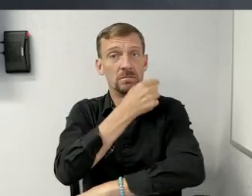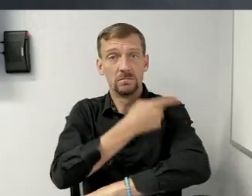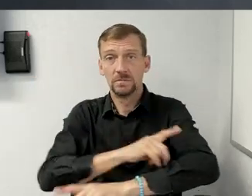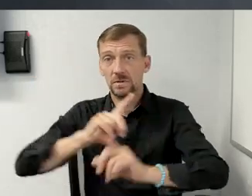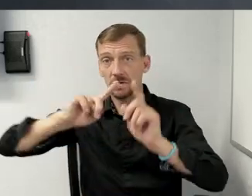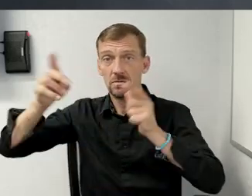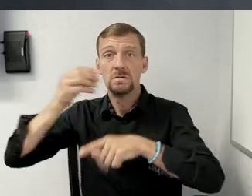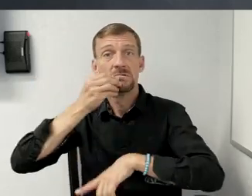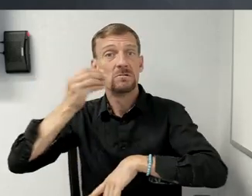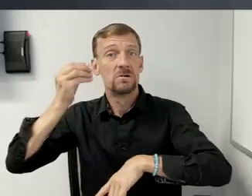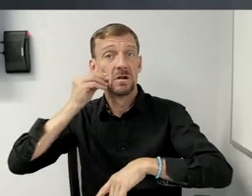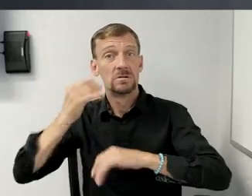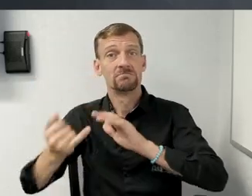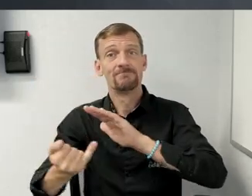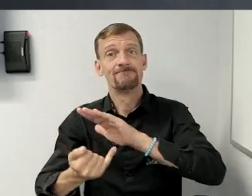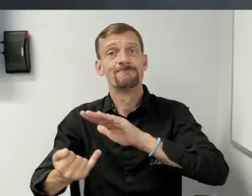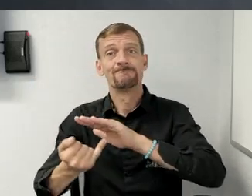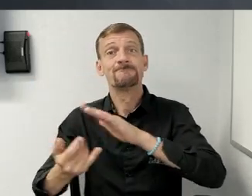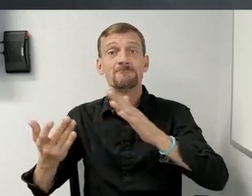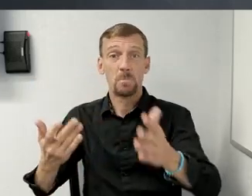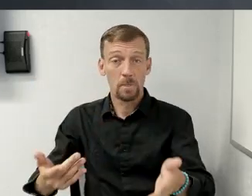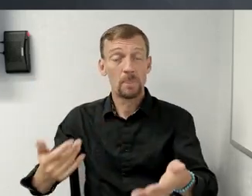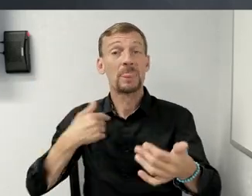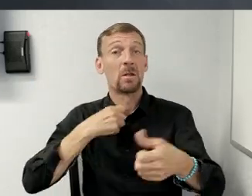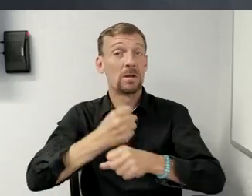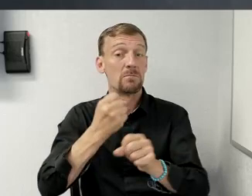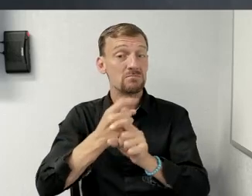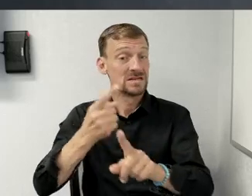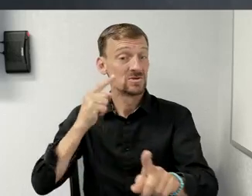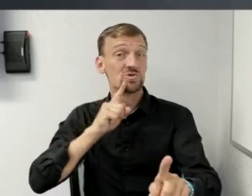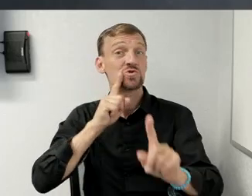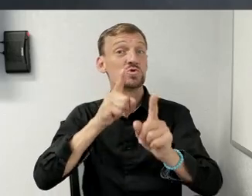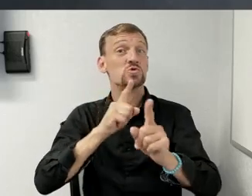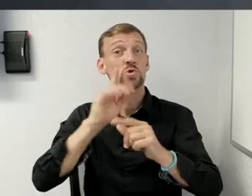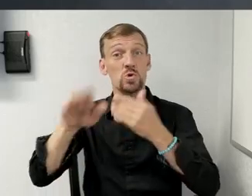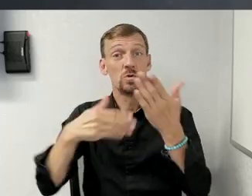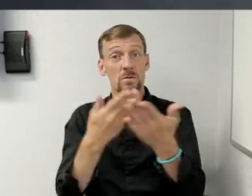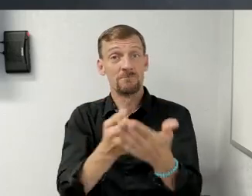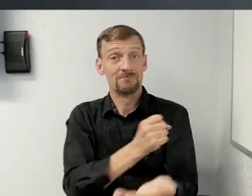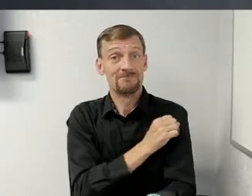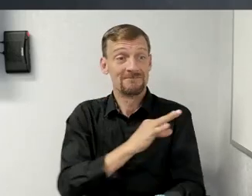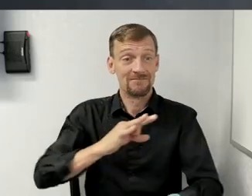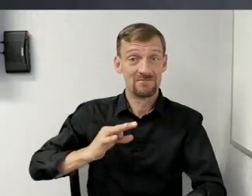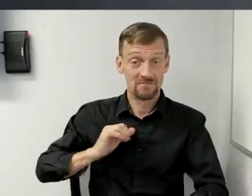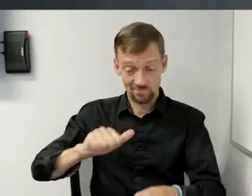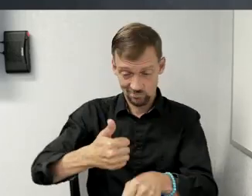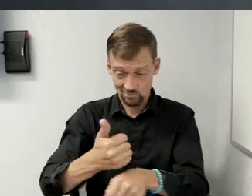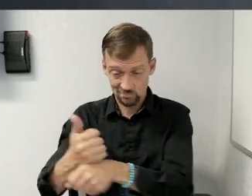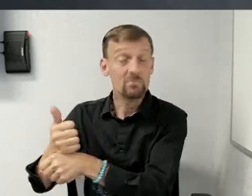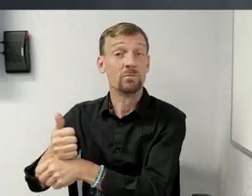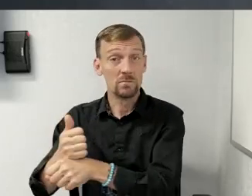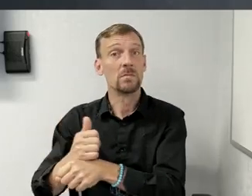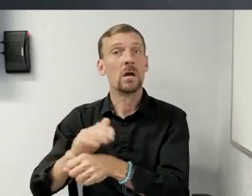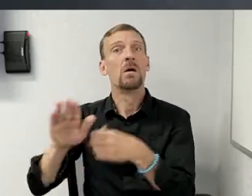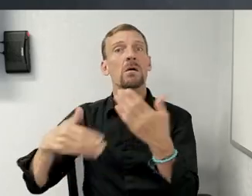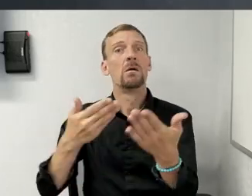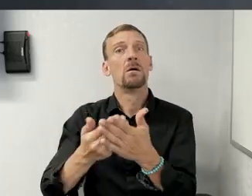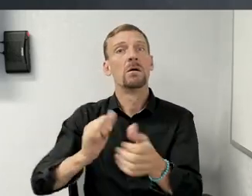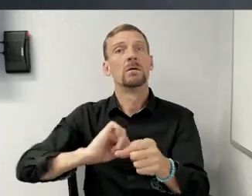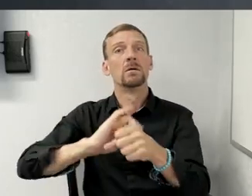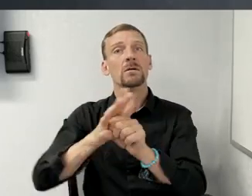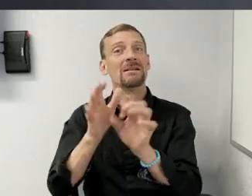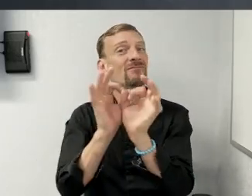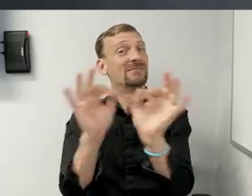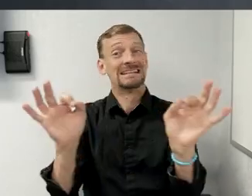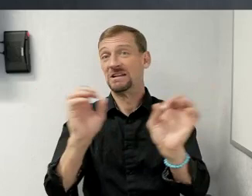home to quarantine. So we make certain that the staff that are taking care of our patients are in fact COVID-free.